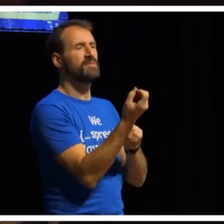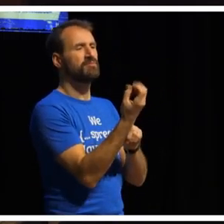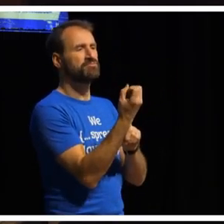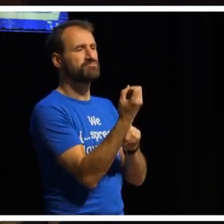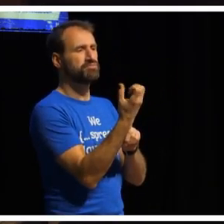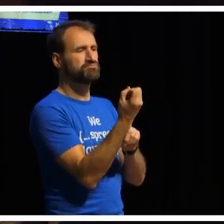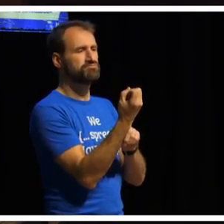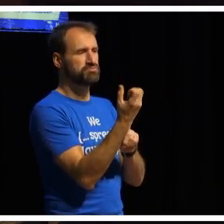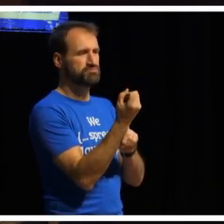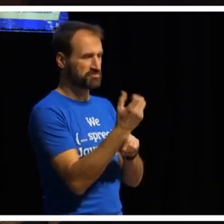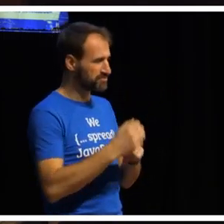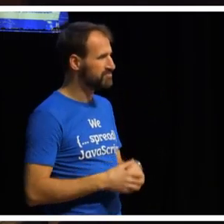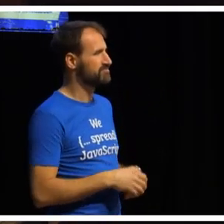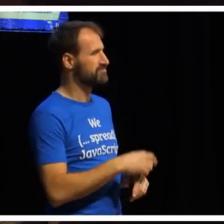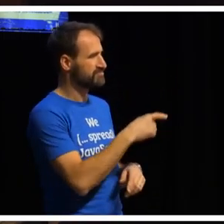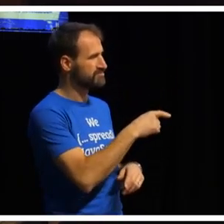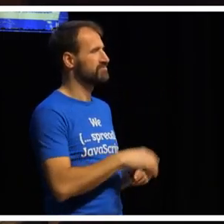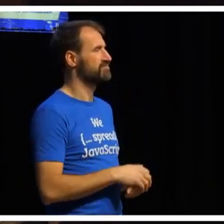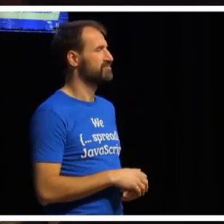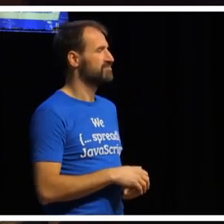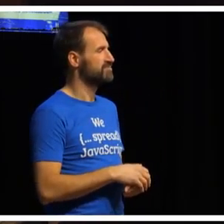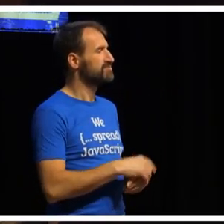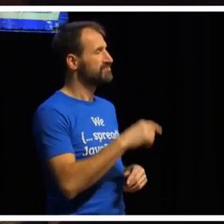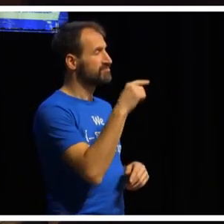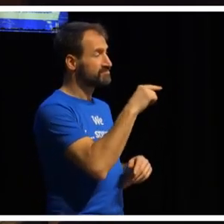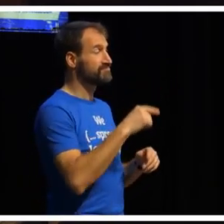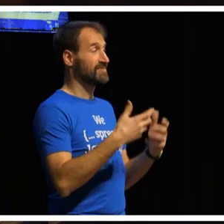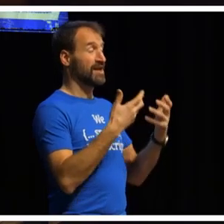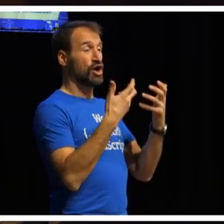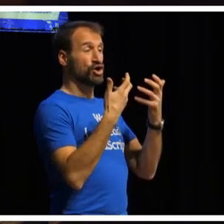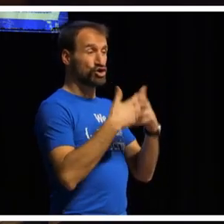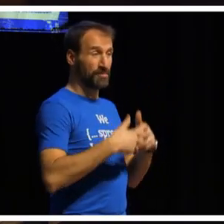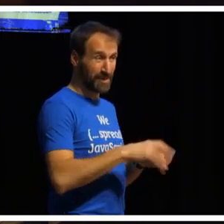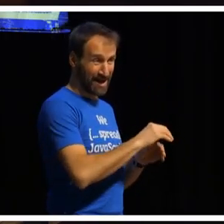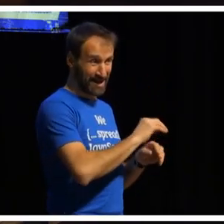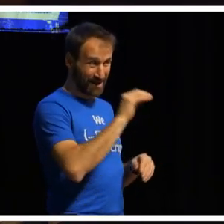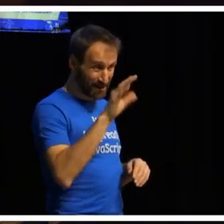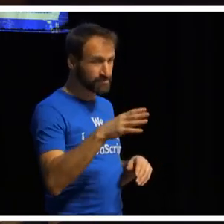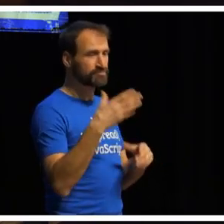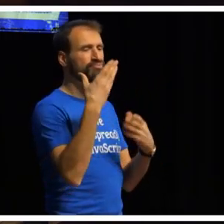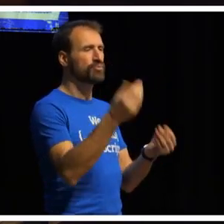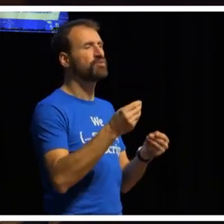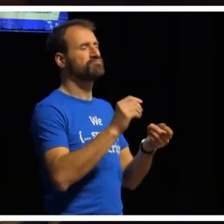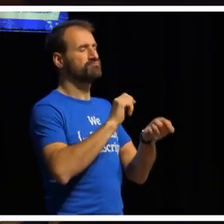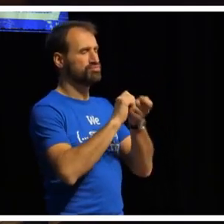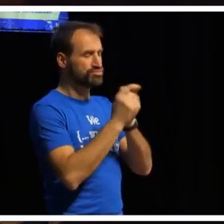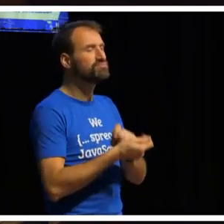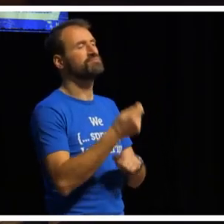it goes through a compiler on your PC, which creates binary code. And that binary code's sent